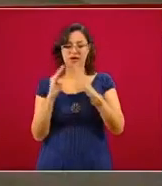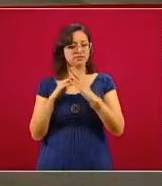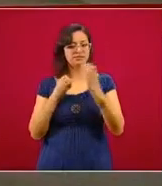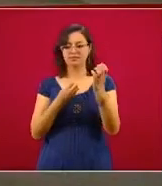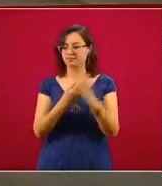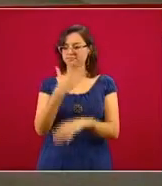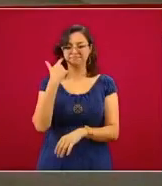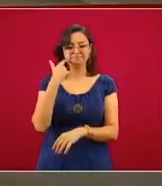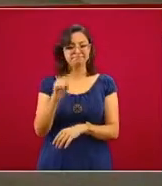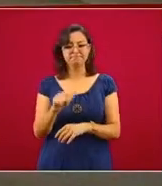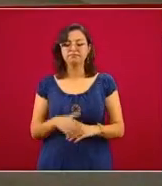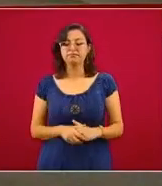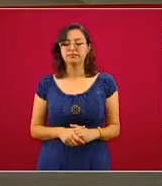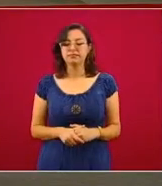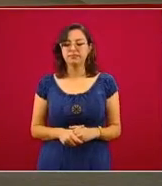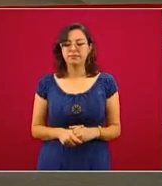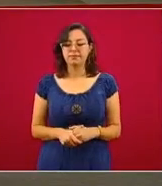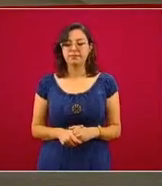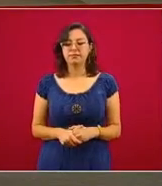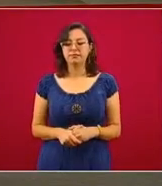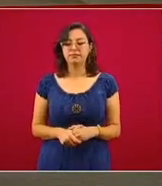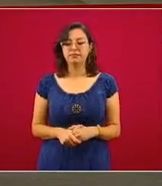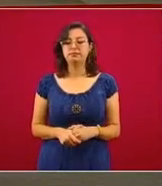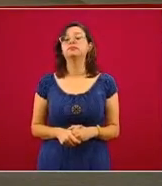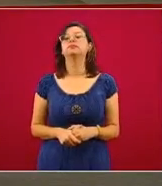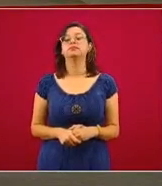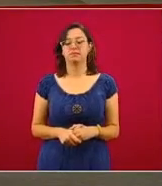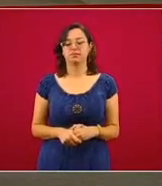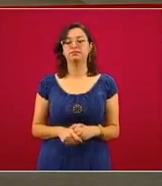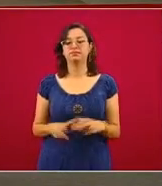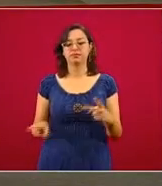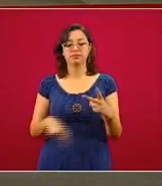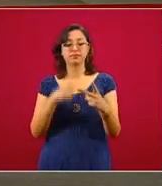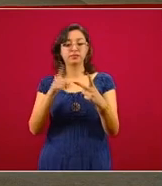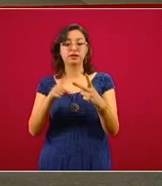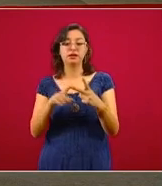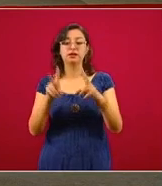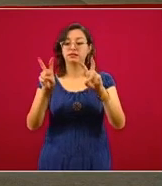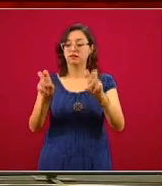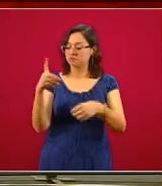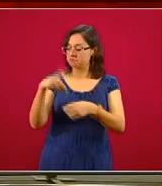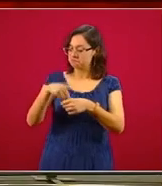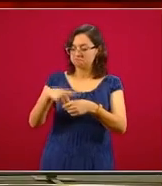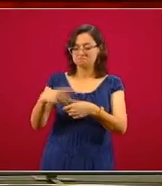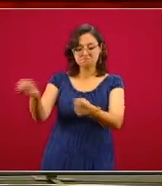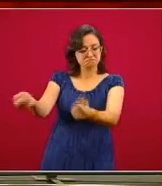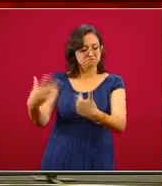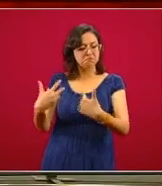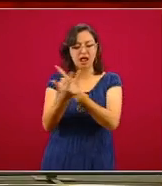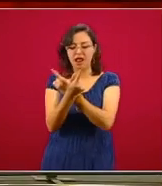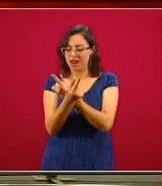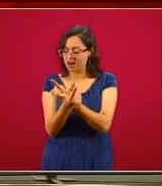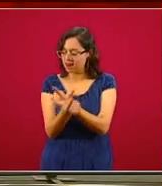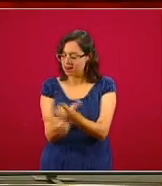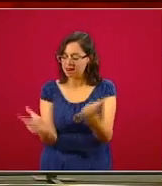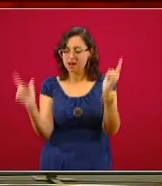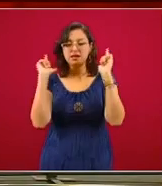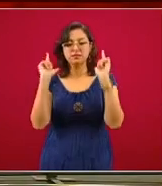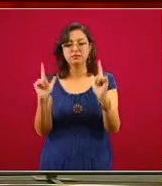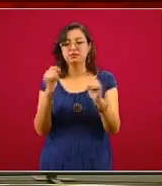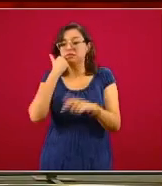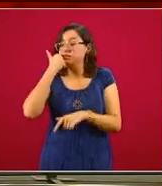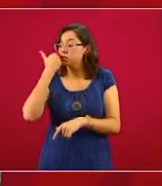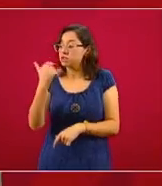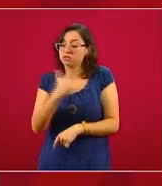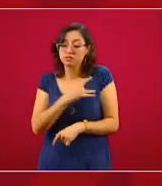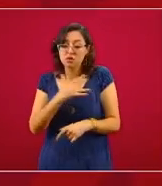houses? About the second thing, what I can say is donations are welcome. Every